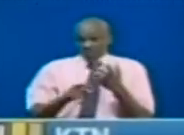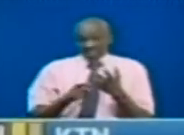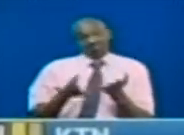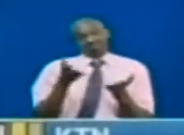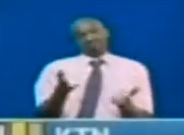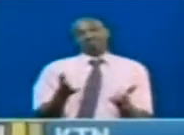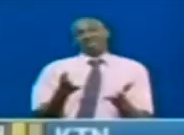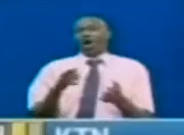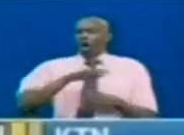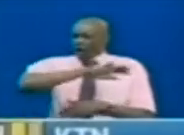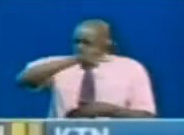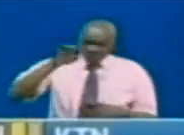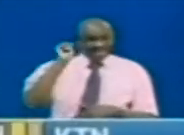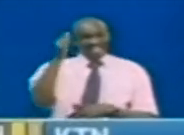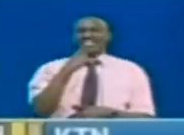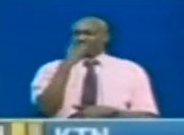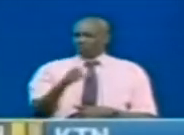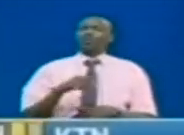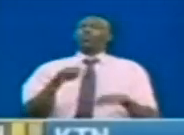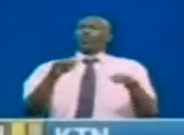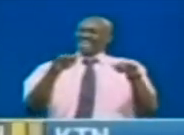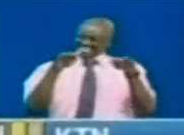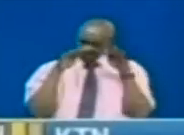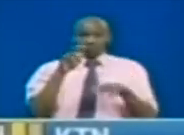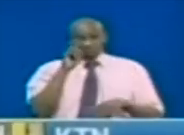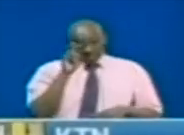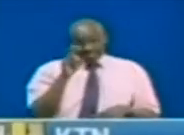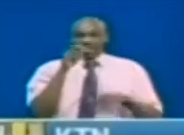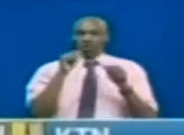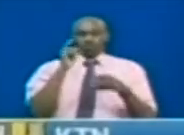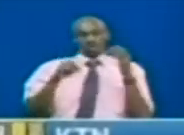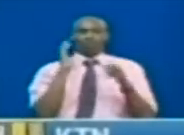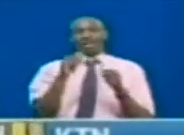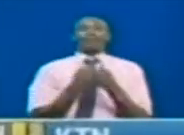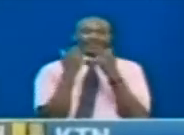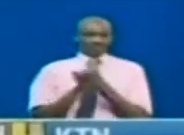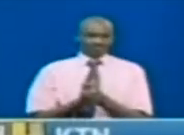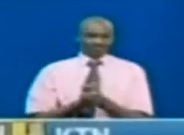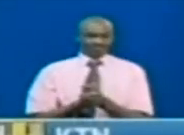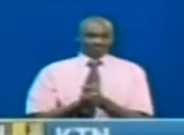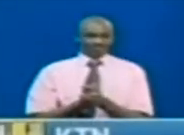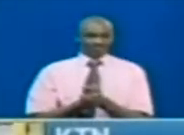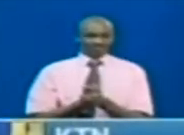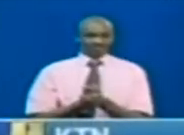the entire country await to see with bated breath. Shalmo Manyi, KTN.